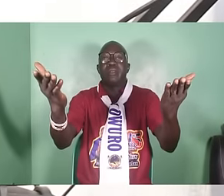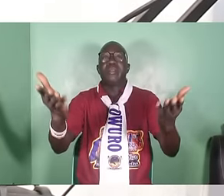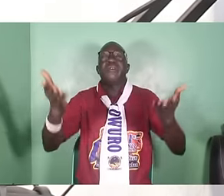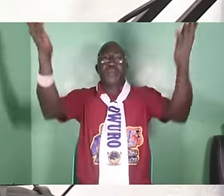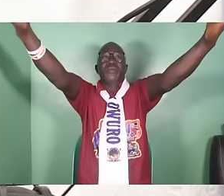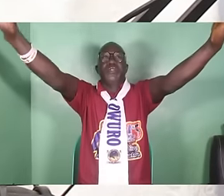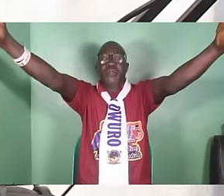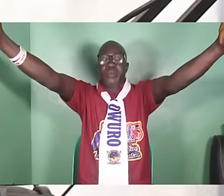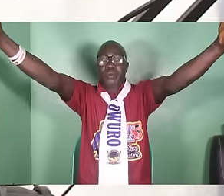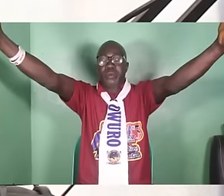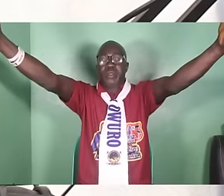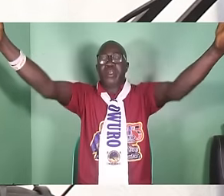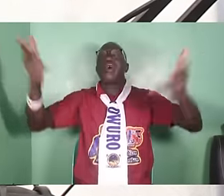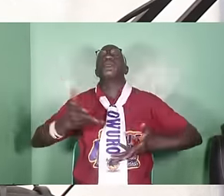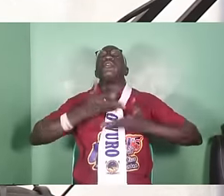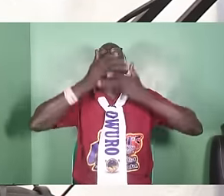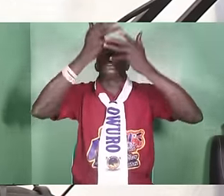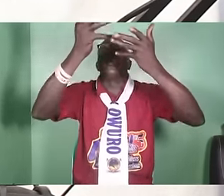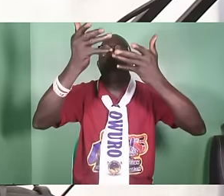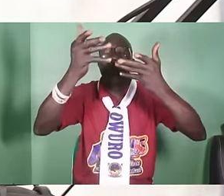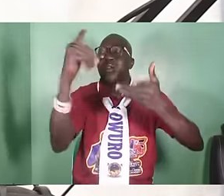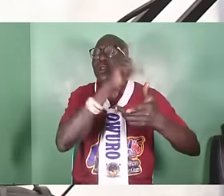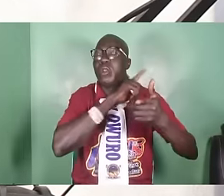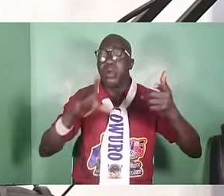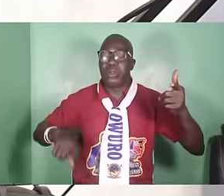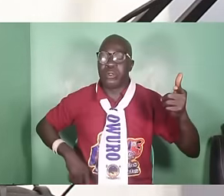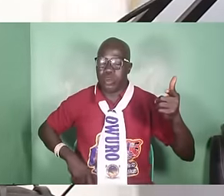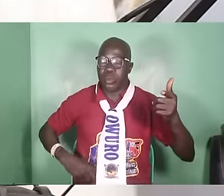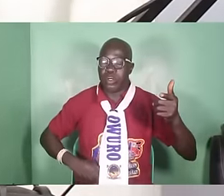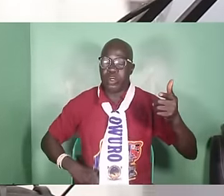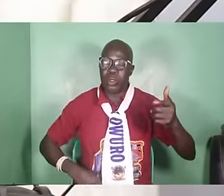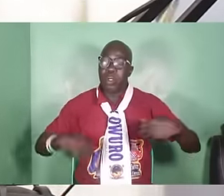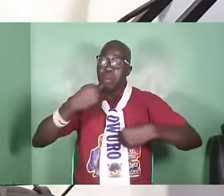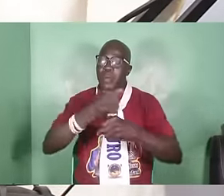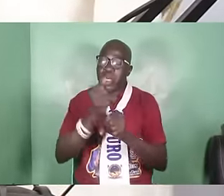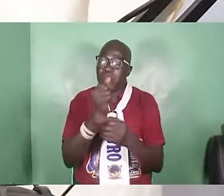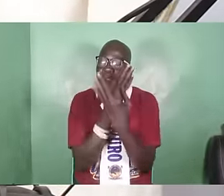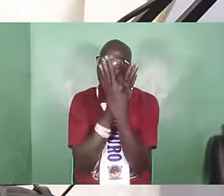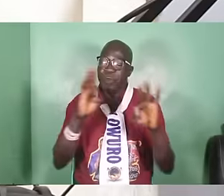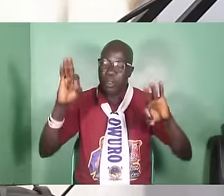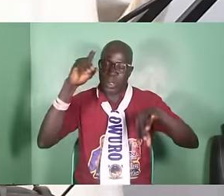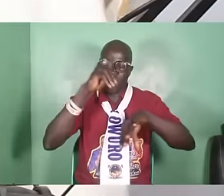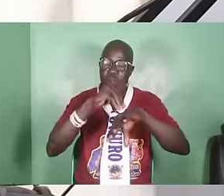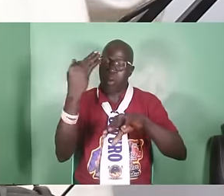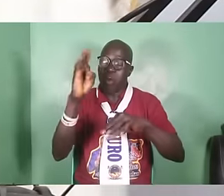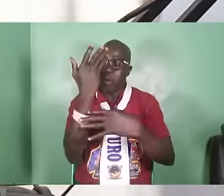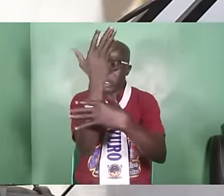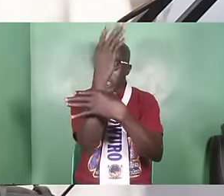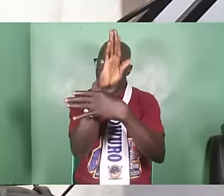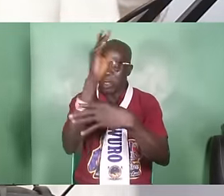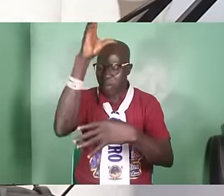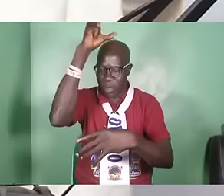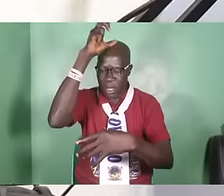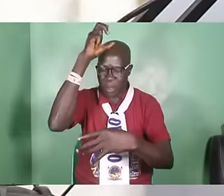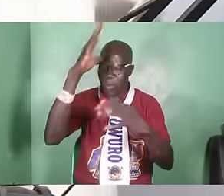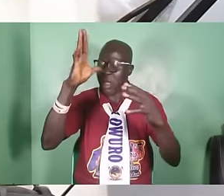Never go away, bye. Stretch it all. Wa pari wo. You will not shout. Oluwa. Lord, show me the omenera. Make give me freedom. Lowo meran le